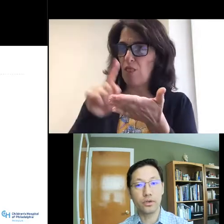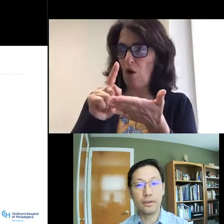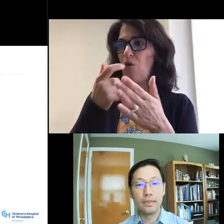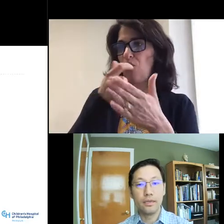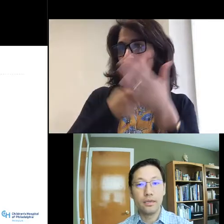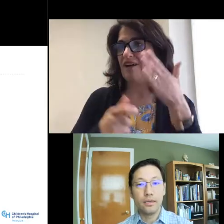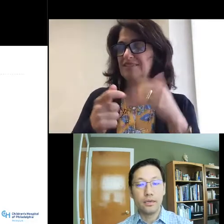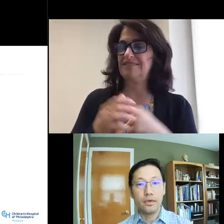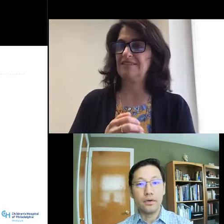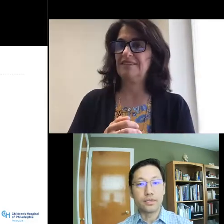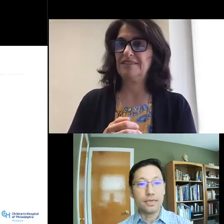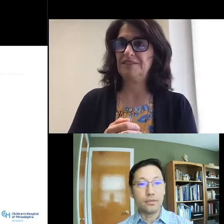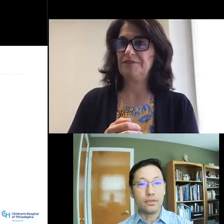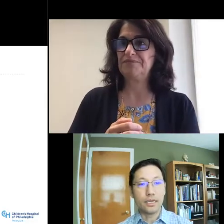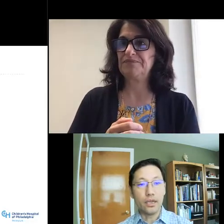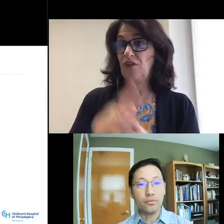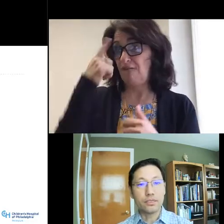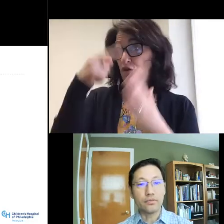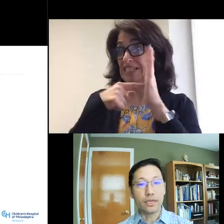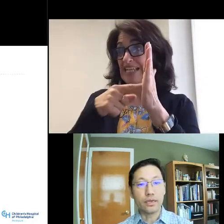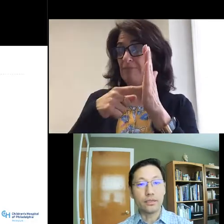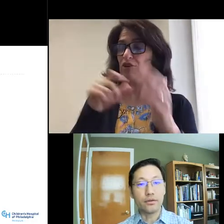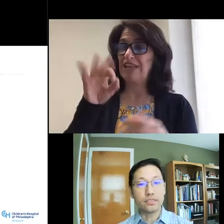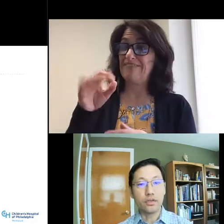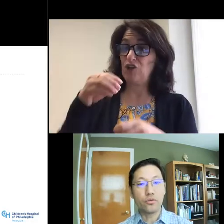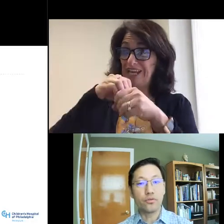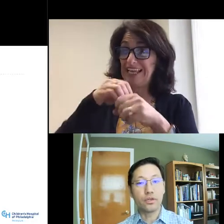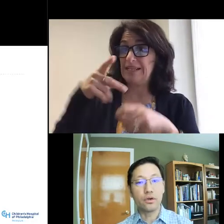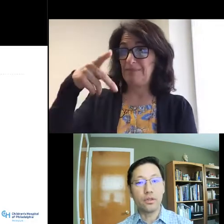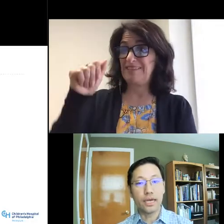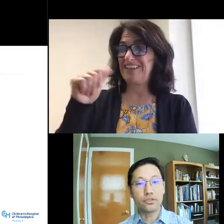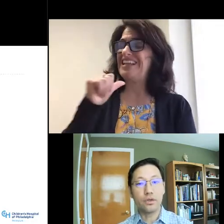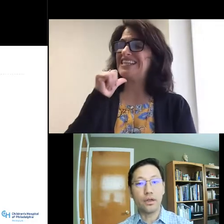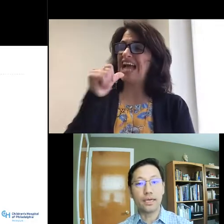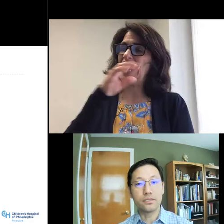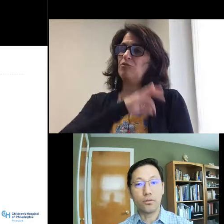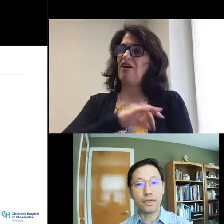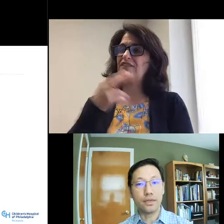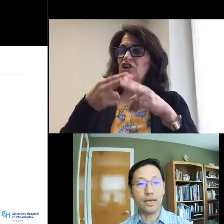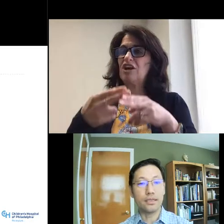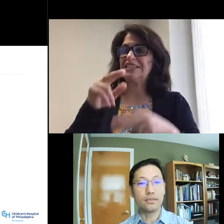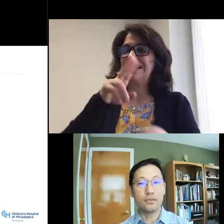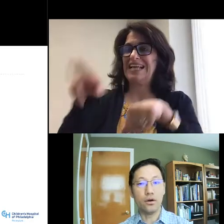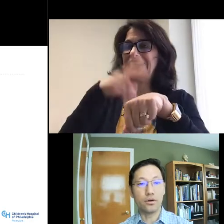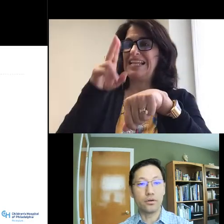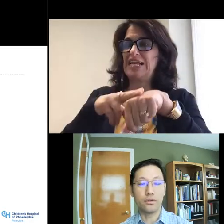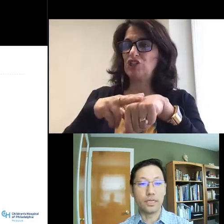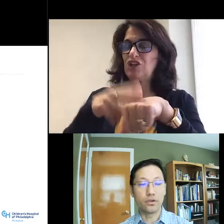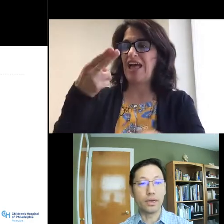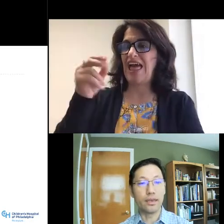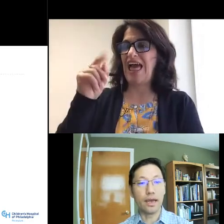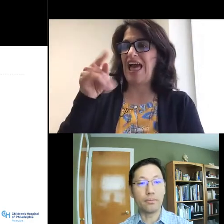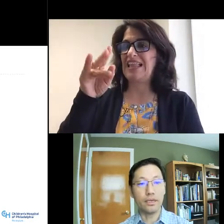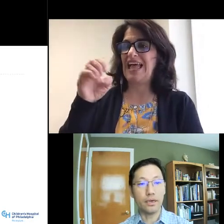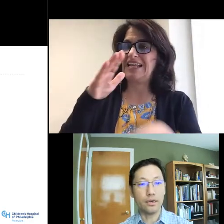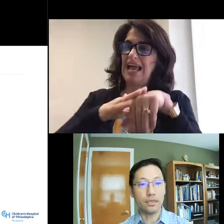support. For example, in Erie, Pennsylvania, there is a nonprofit called National Alliance on Mental Health, or they go